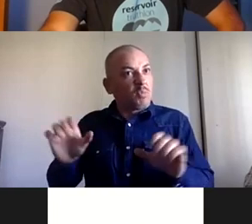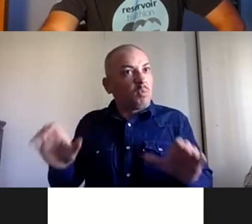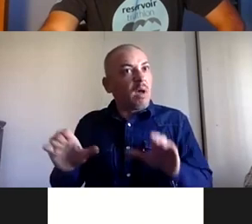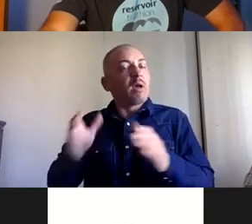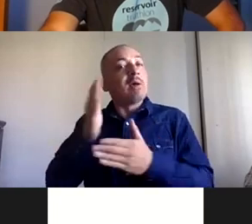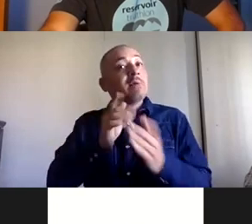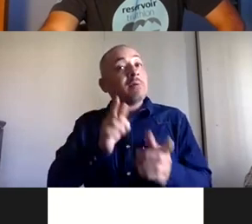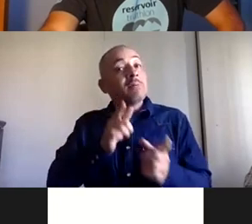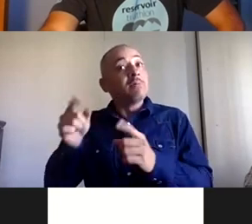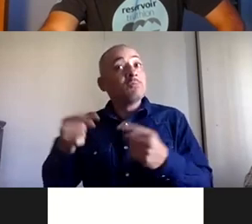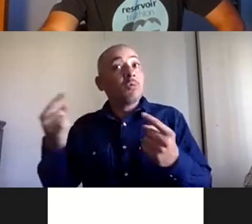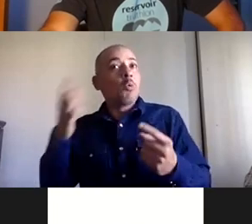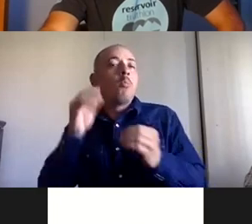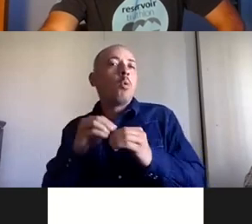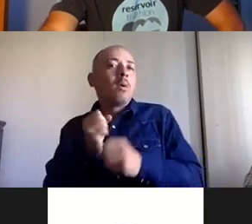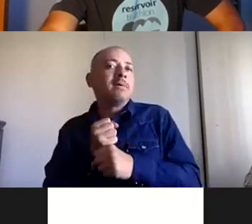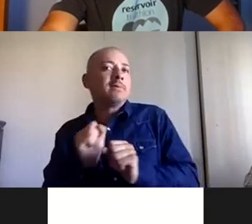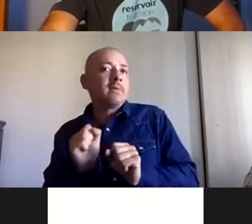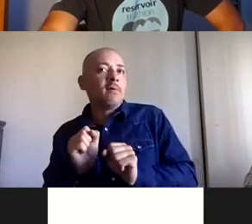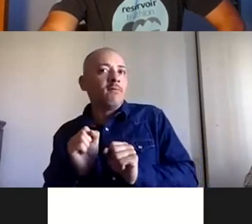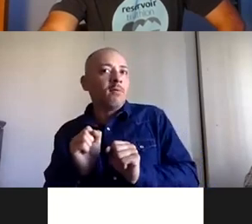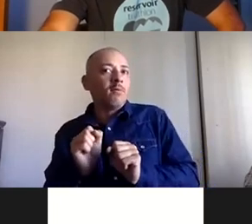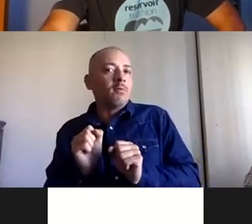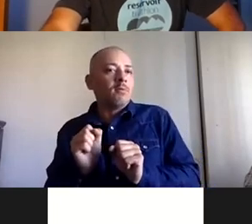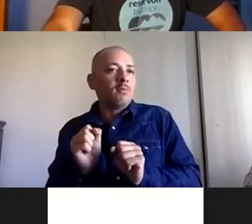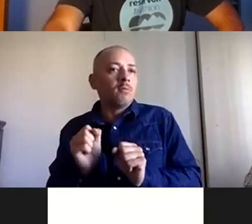try to be more safe, and go with